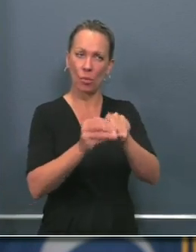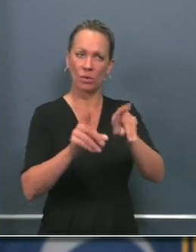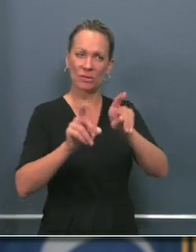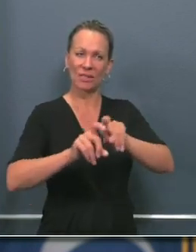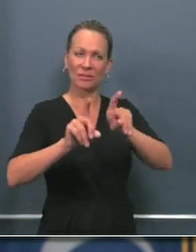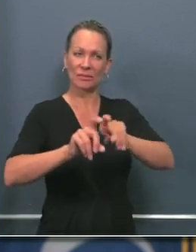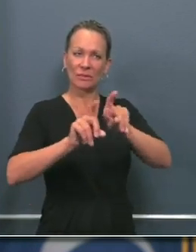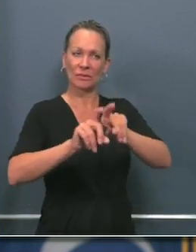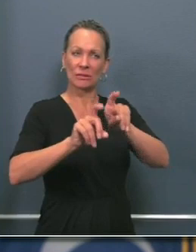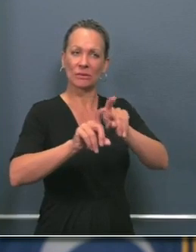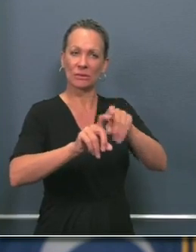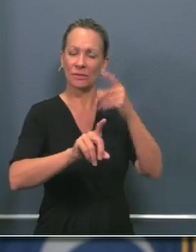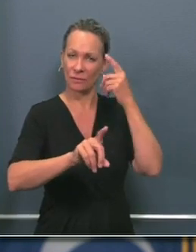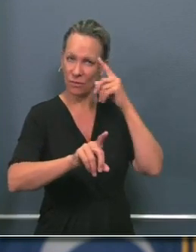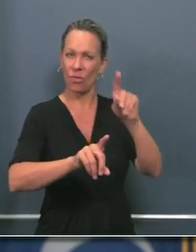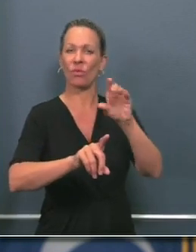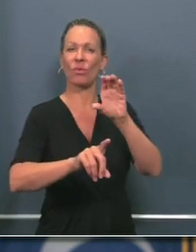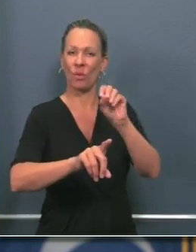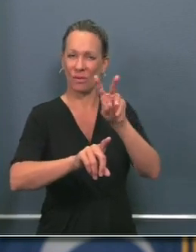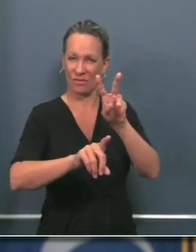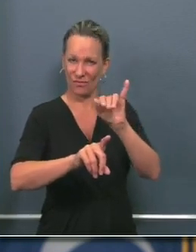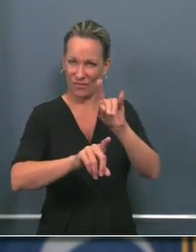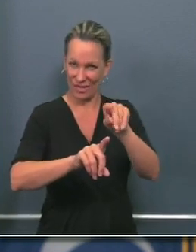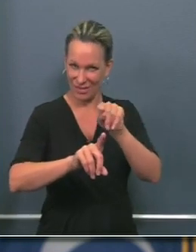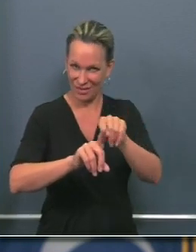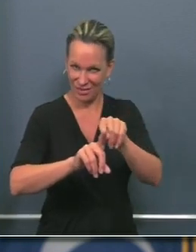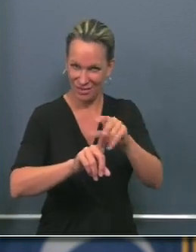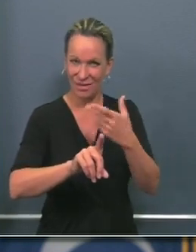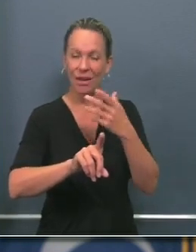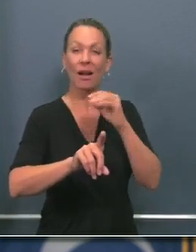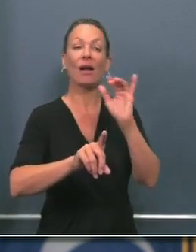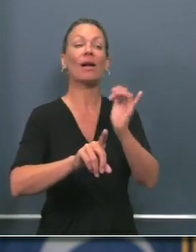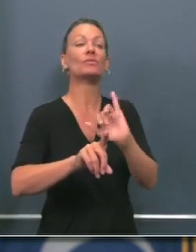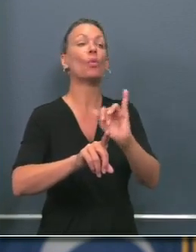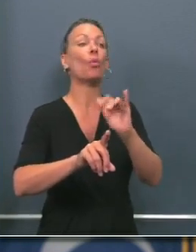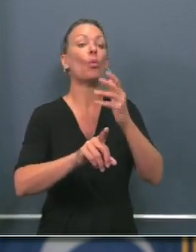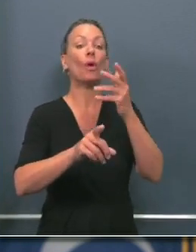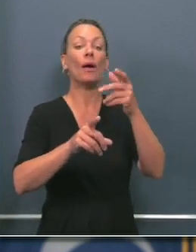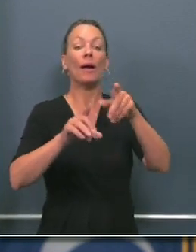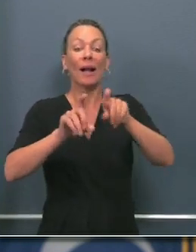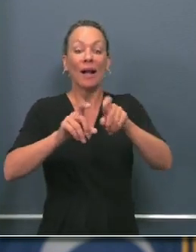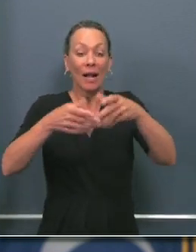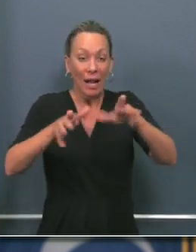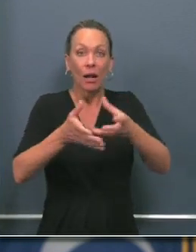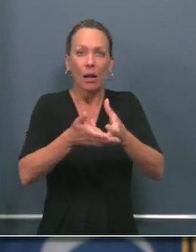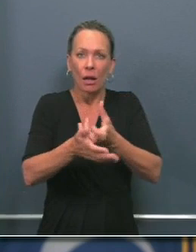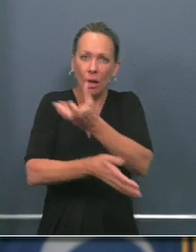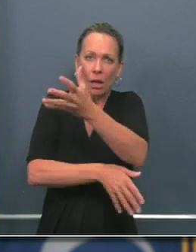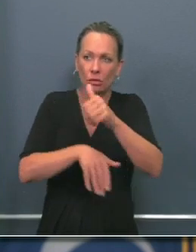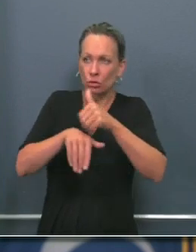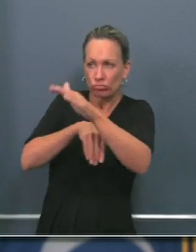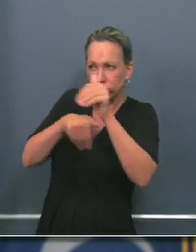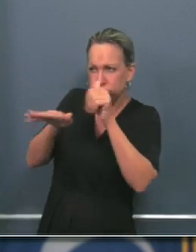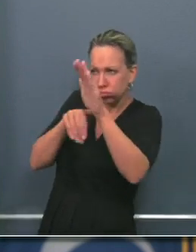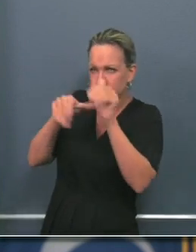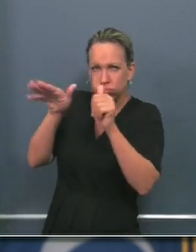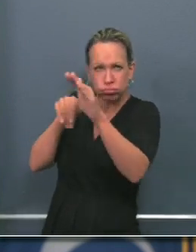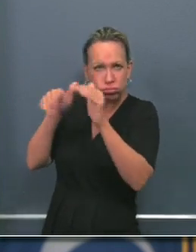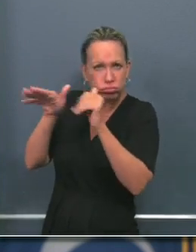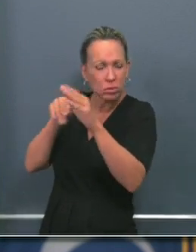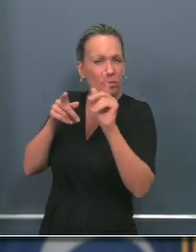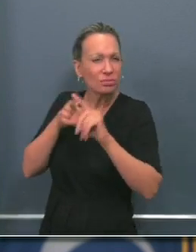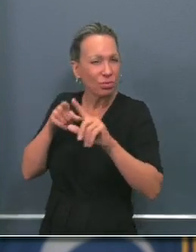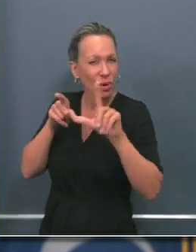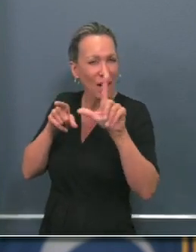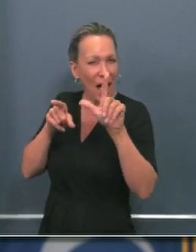these are just the PCR tests. I know some other states completed PCR tests and antibody tests. This is just the PCR frame. So we're